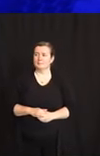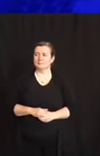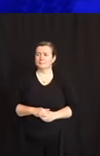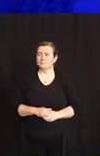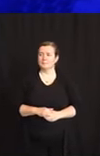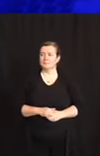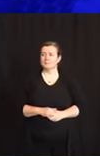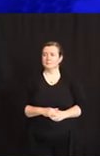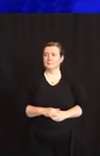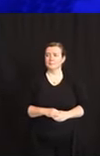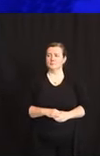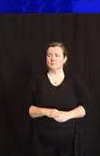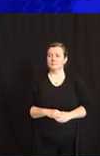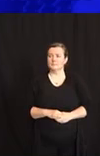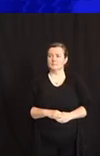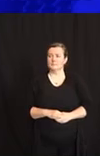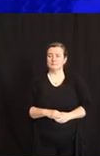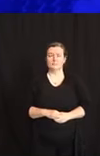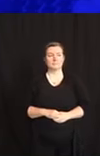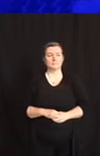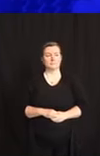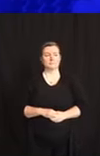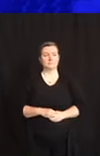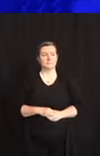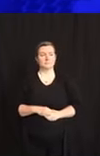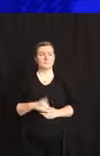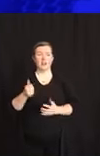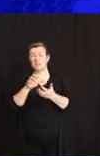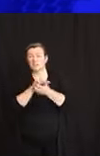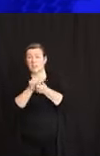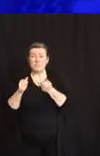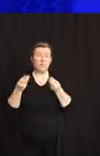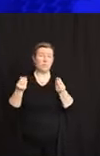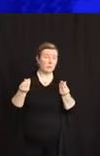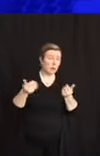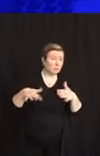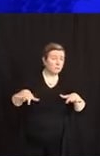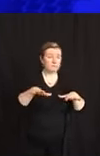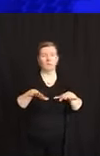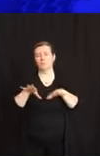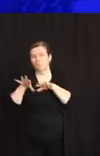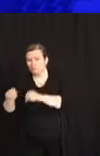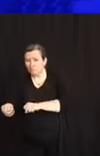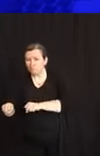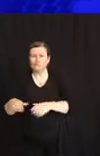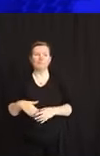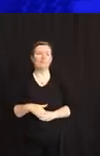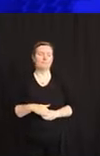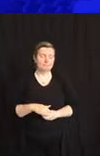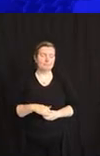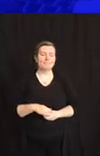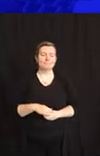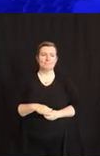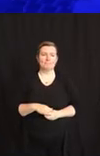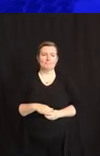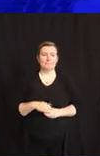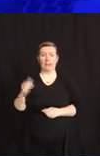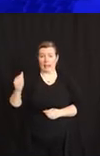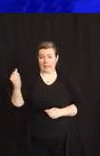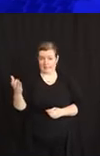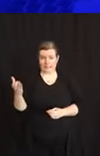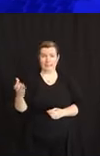causing damage to property. Just on the heels of the visit to Atlantic City's medical station today, I think one entity that we've